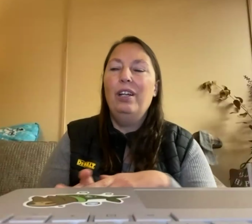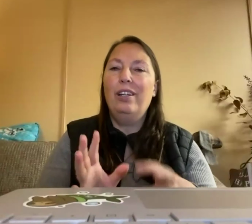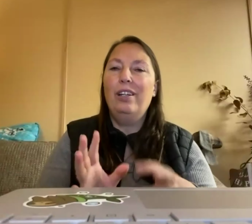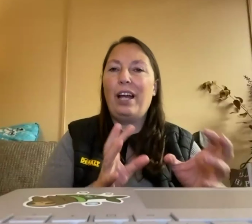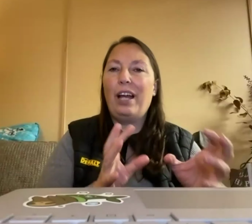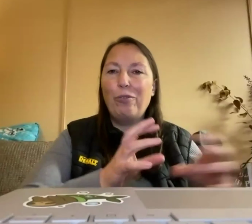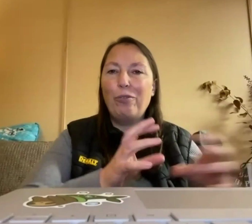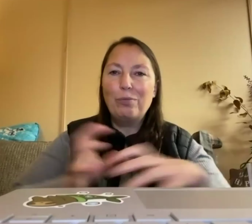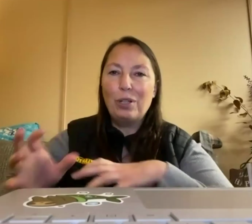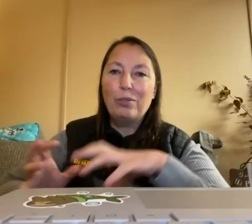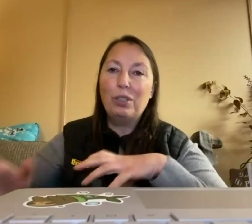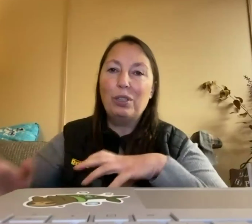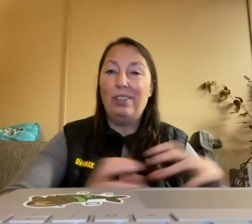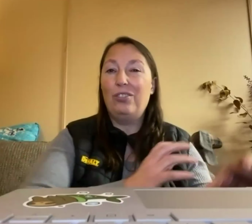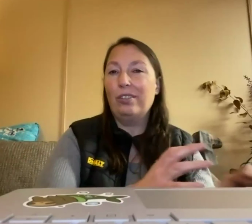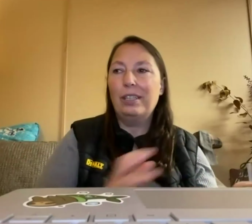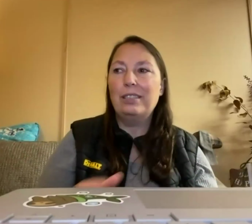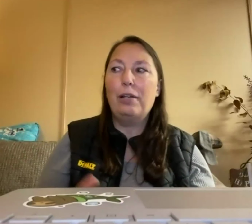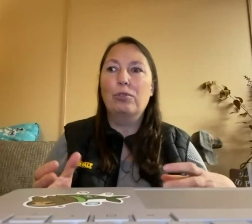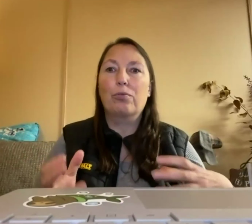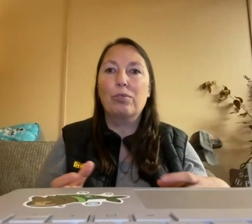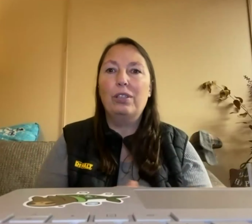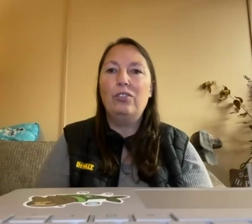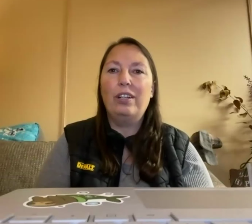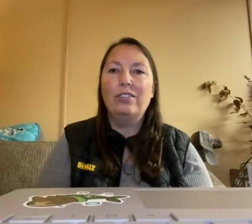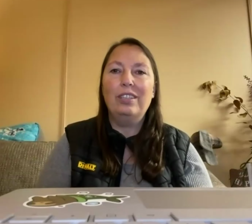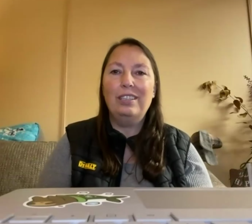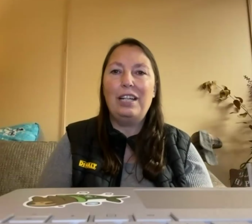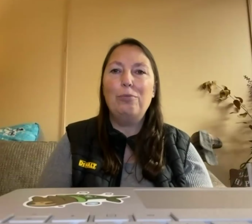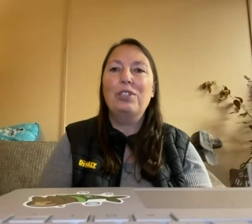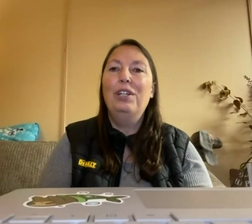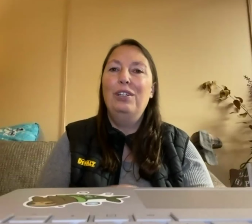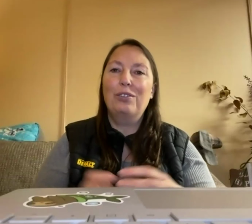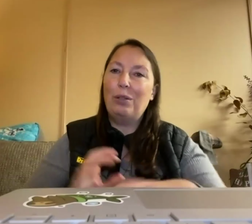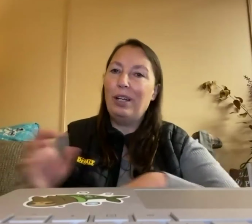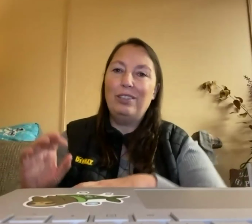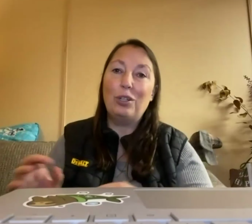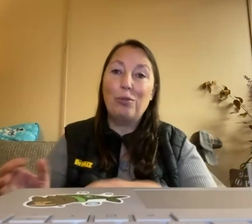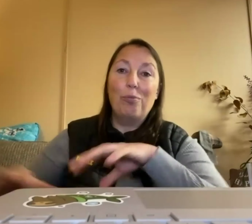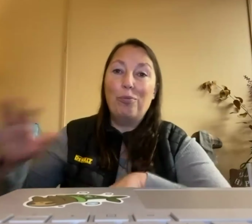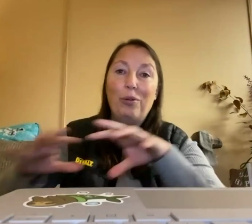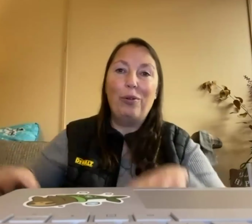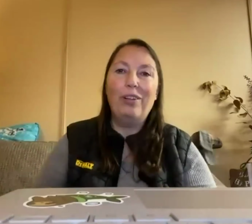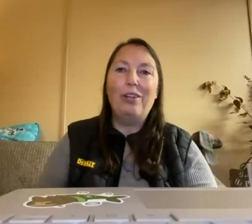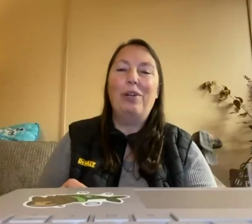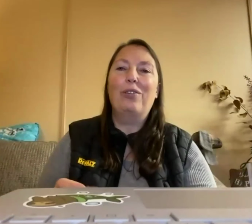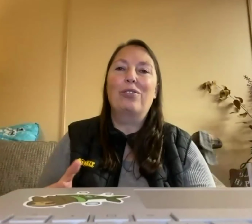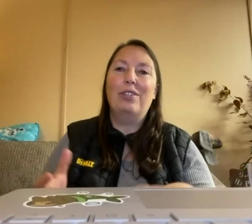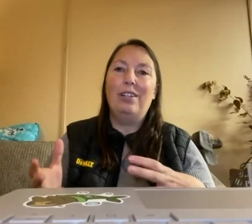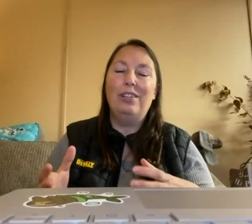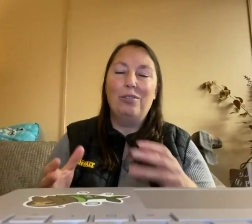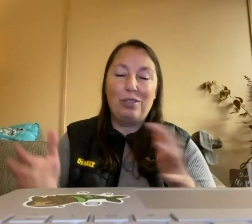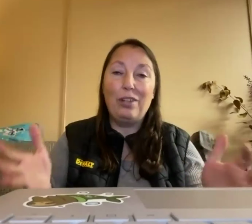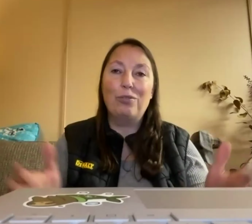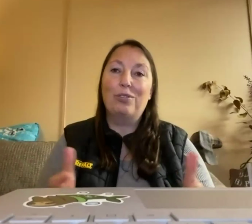this week, and it's like I have a full-time job, so really trying to juggle that time was really challenging at times. So it's like I had to juggle a lot of my